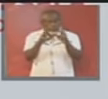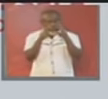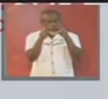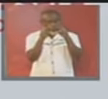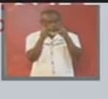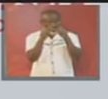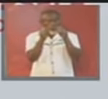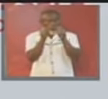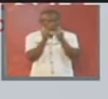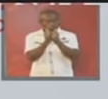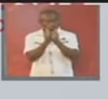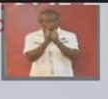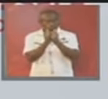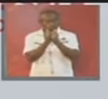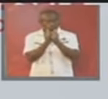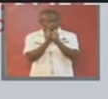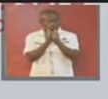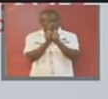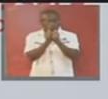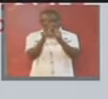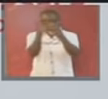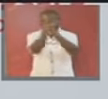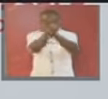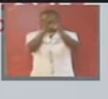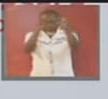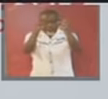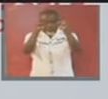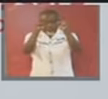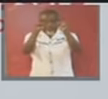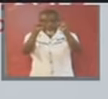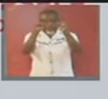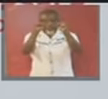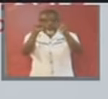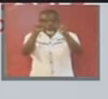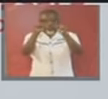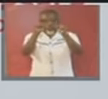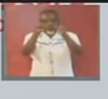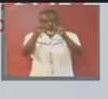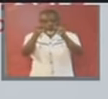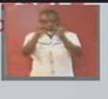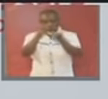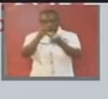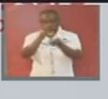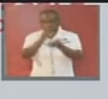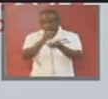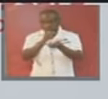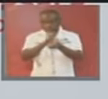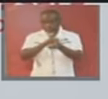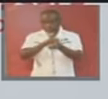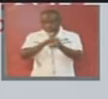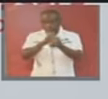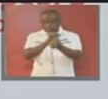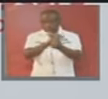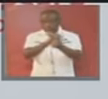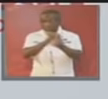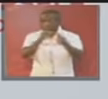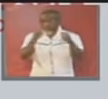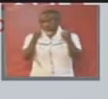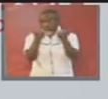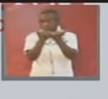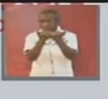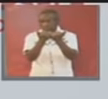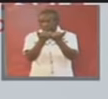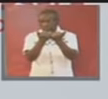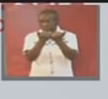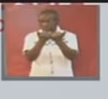President Edie Stewart of the TTRNA to discuss in a very solution-oriented fashion, how they could